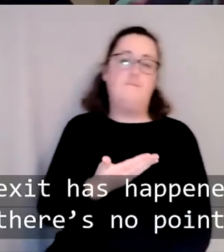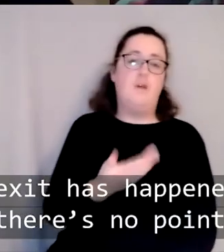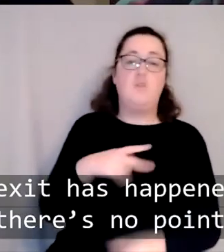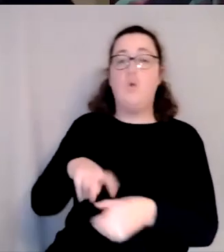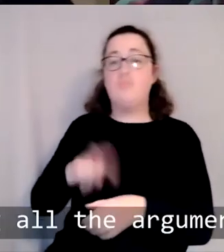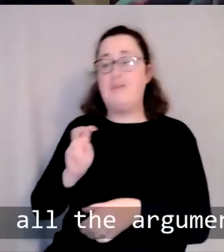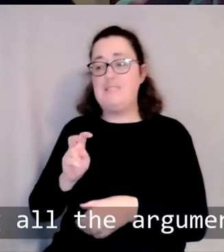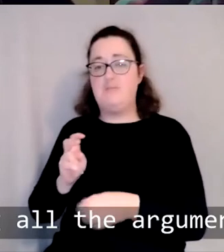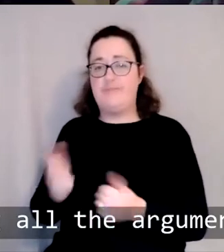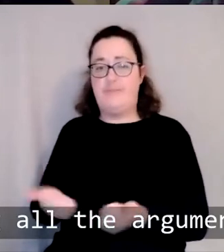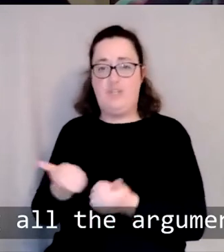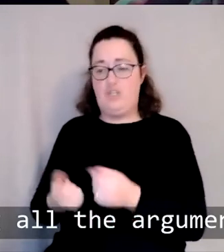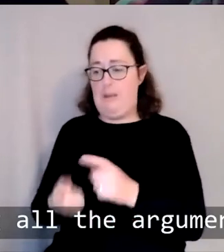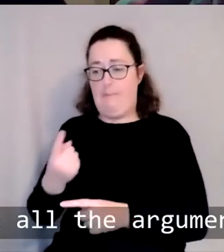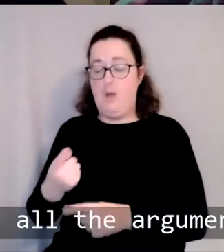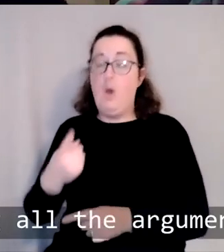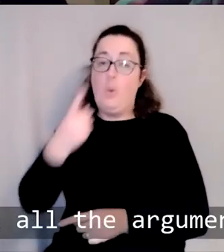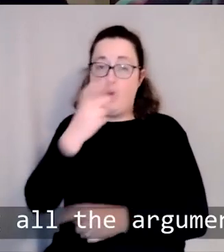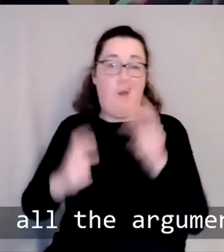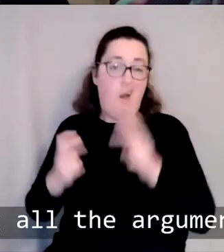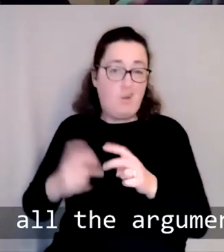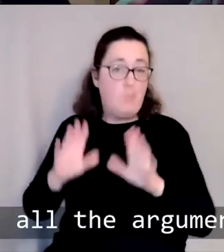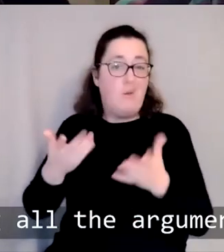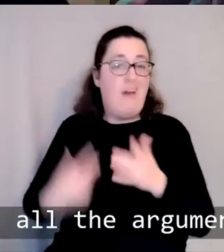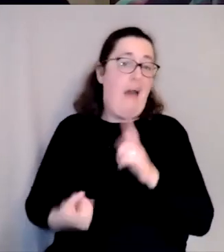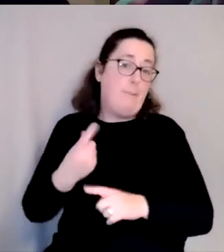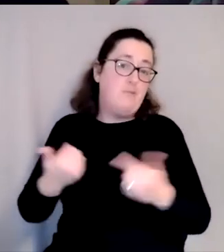Brexit's happened, there's no point rehearsing all the arguments there, but